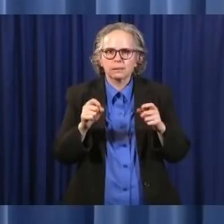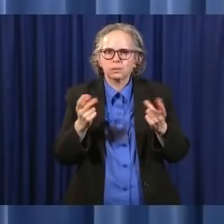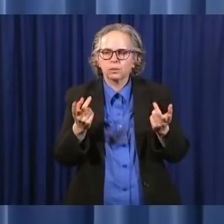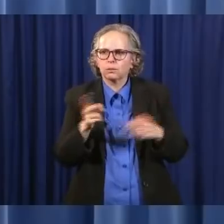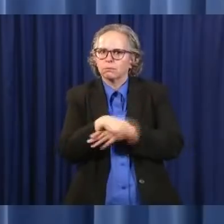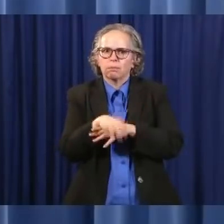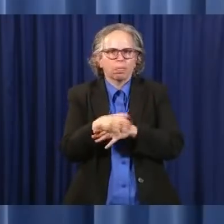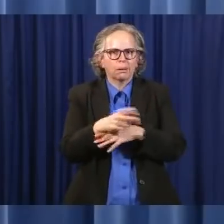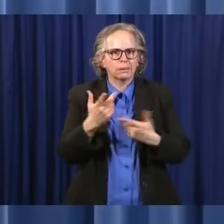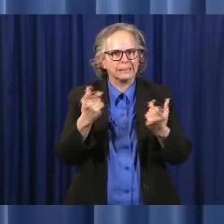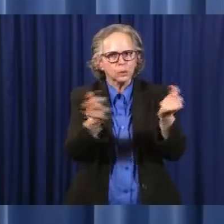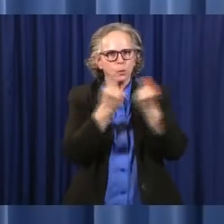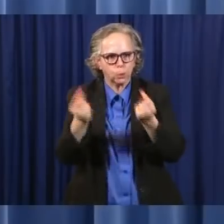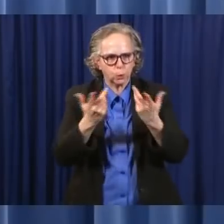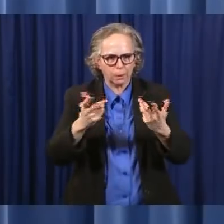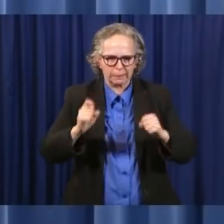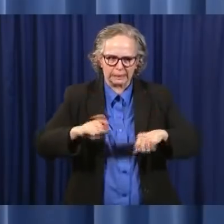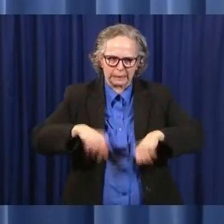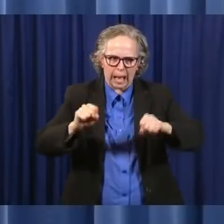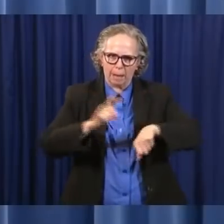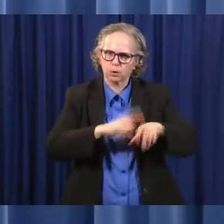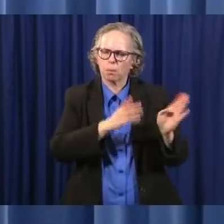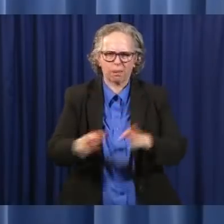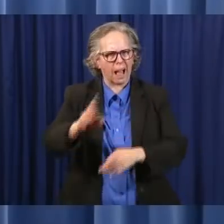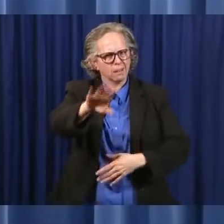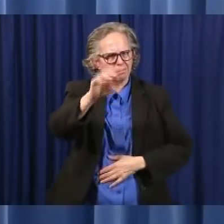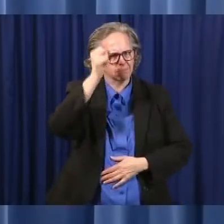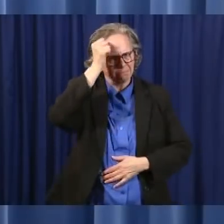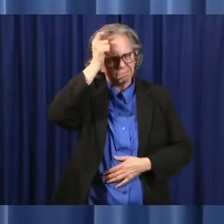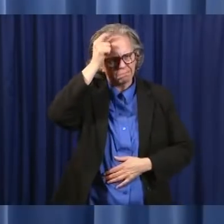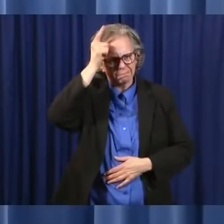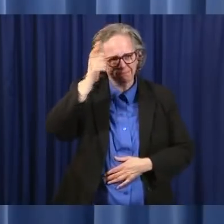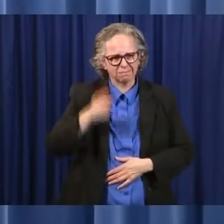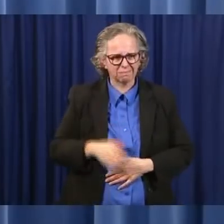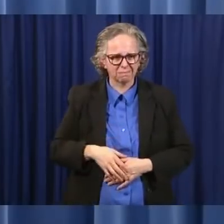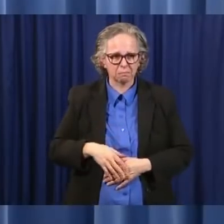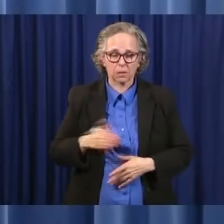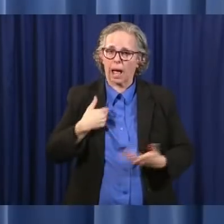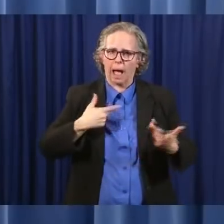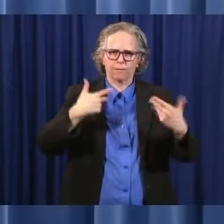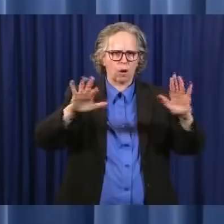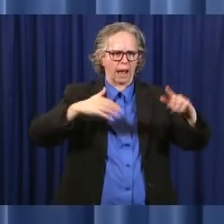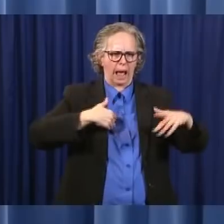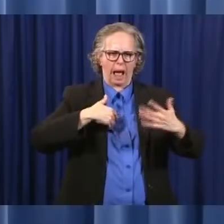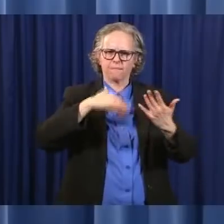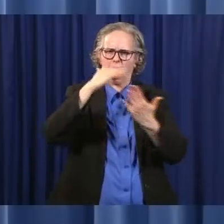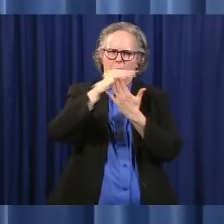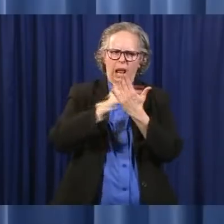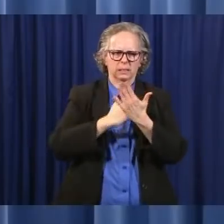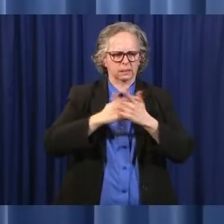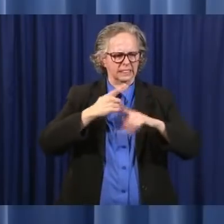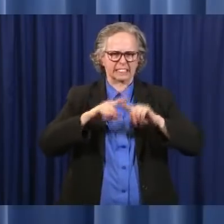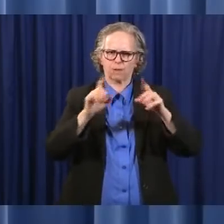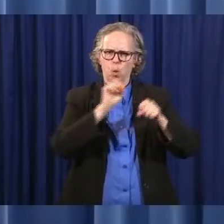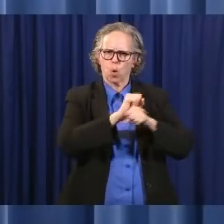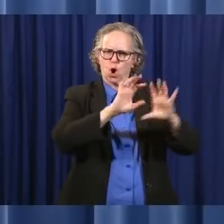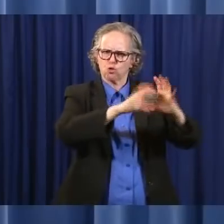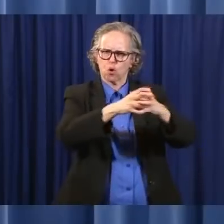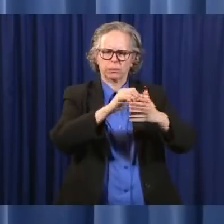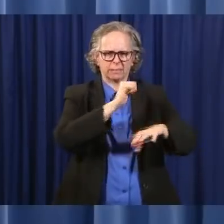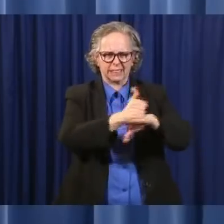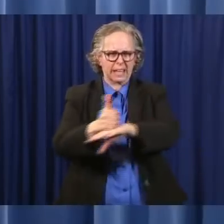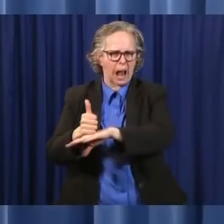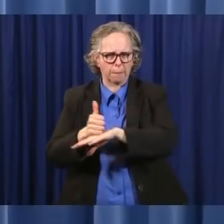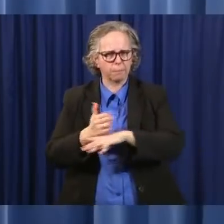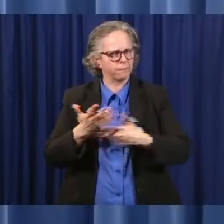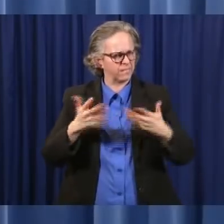to plan. So I'm looking down at the list of all the different working groups that we have, and we certainly have a group